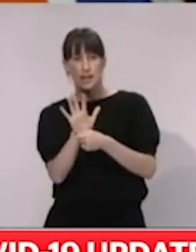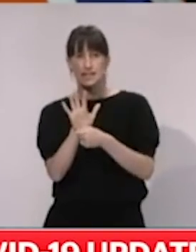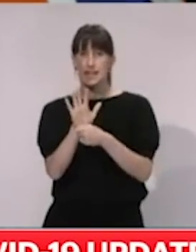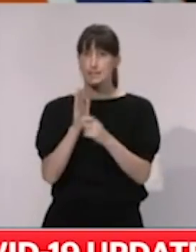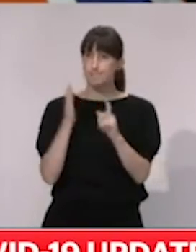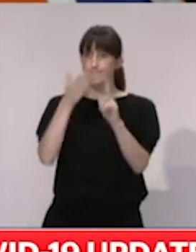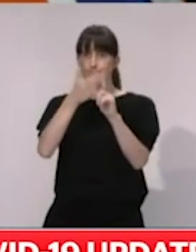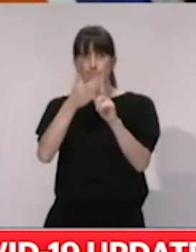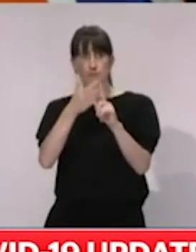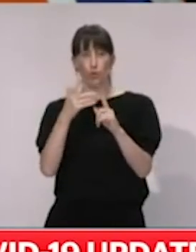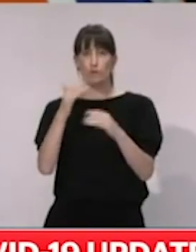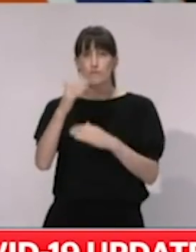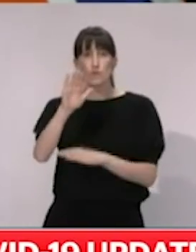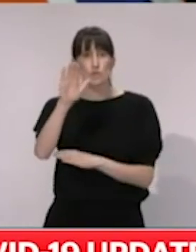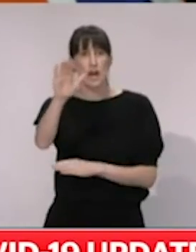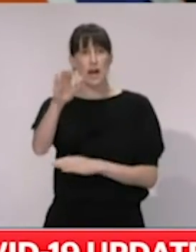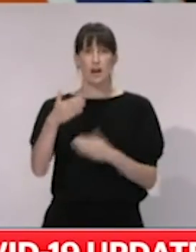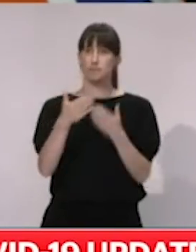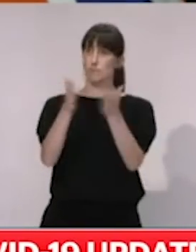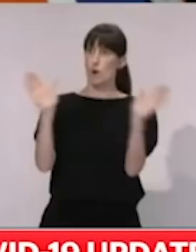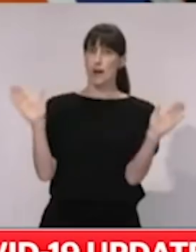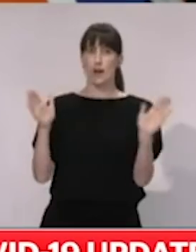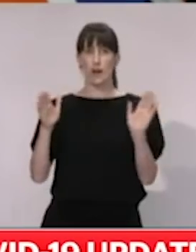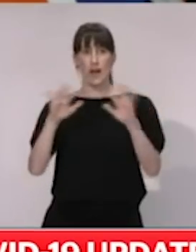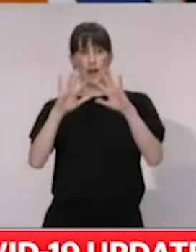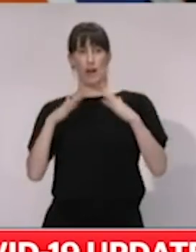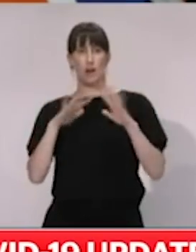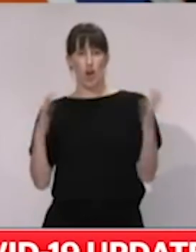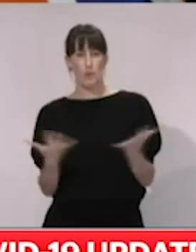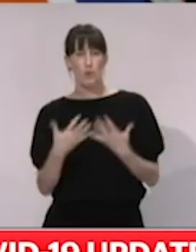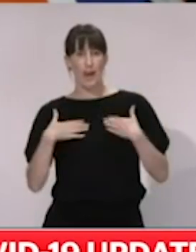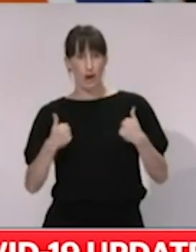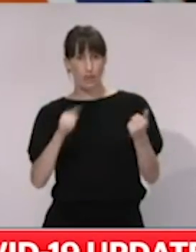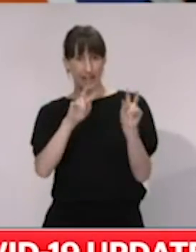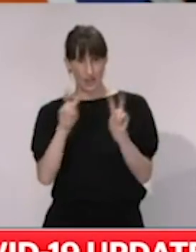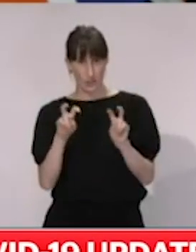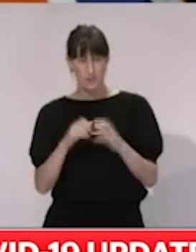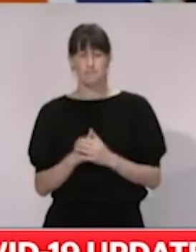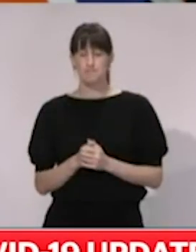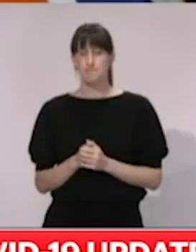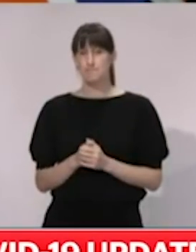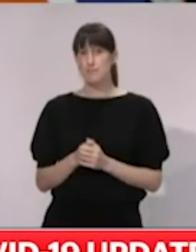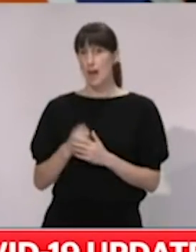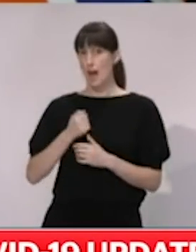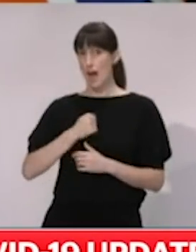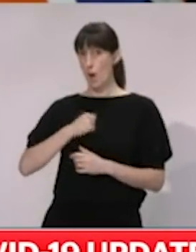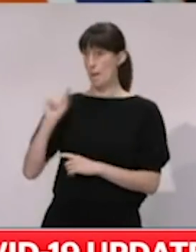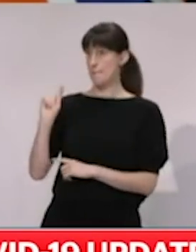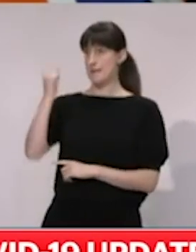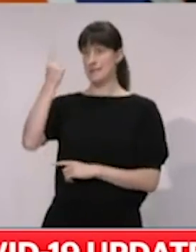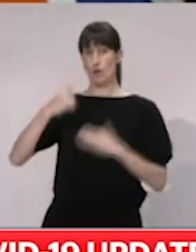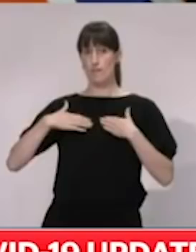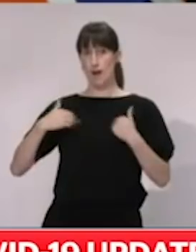broader global health issues. The Minister of Health, the Honourable Dr. David Clark, will be presenting